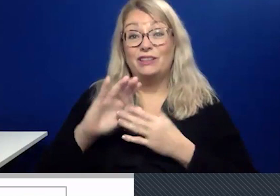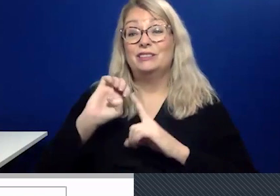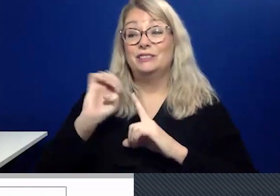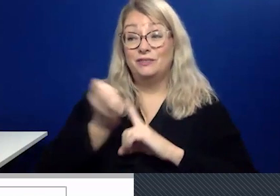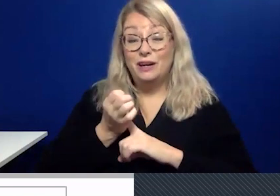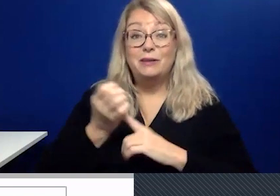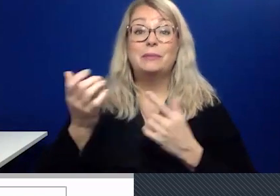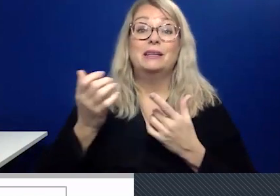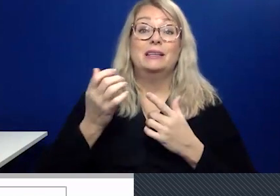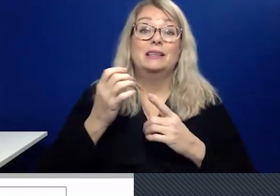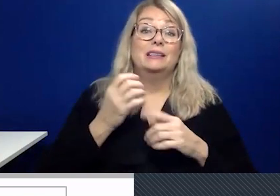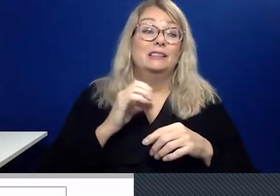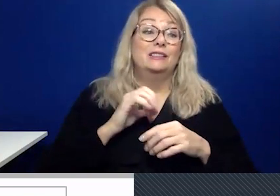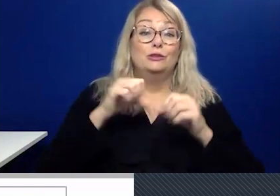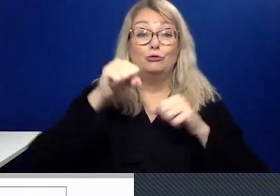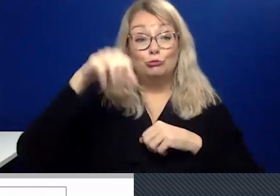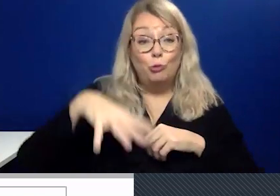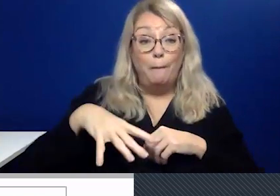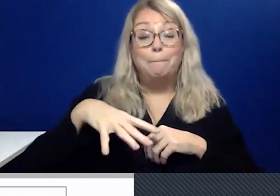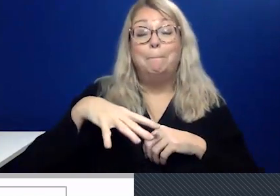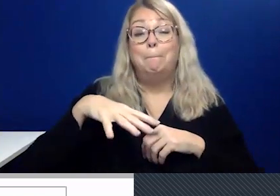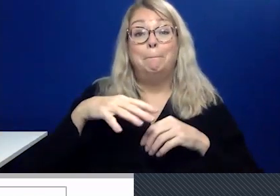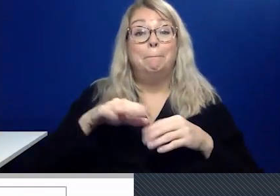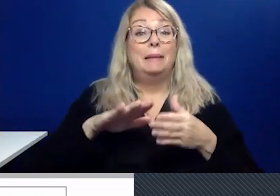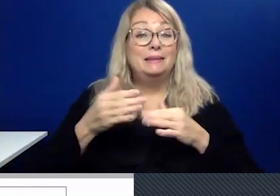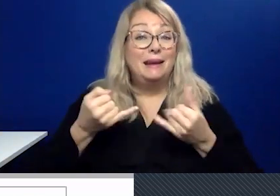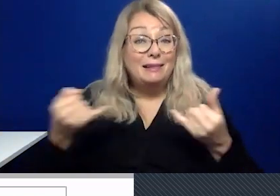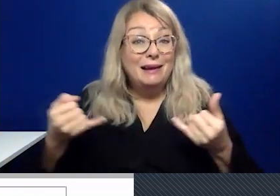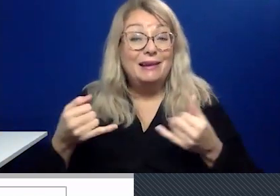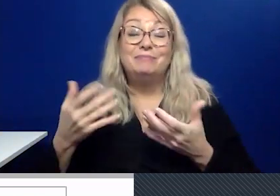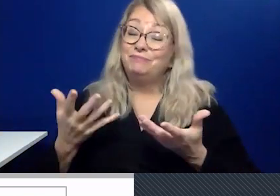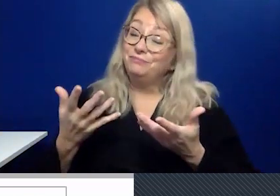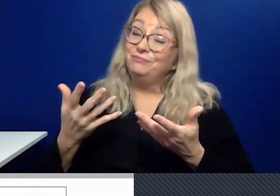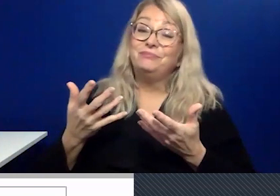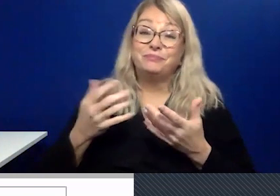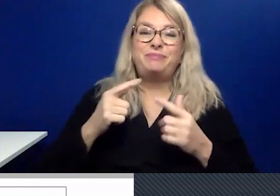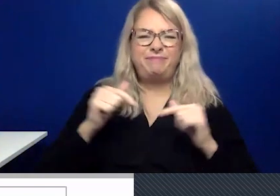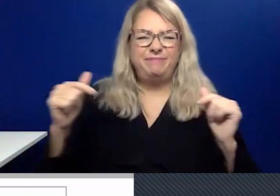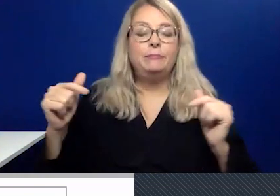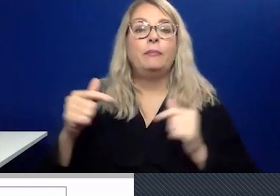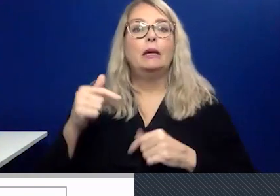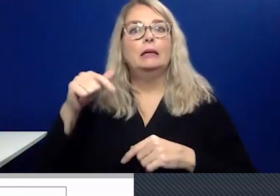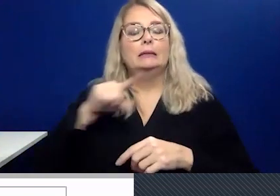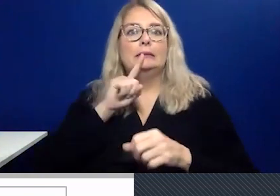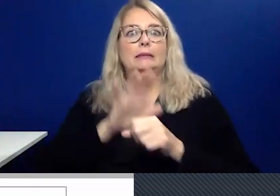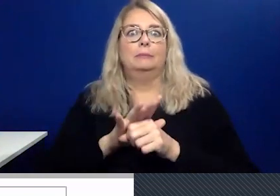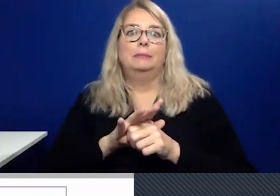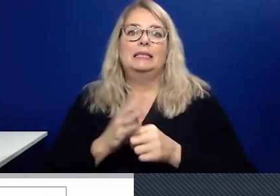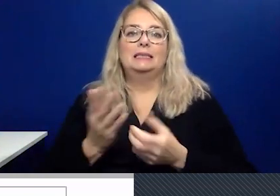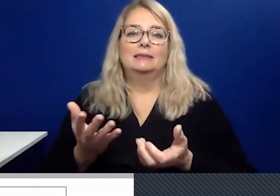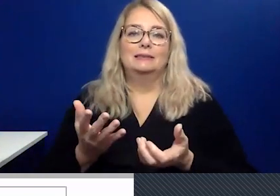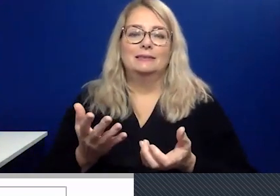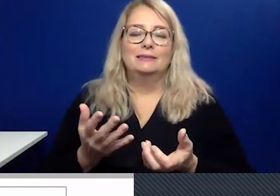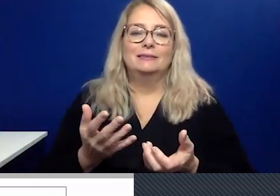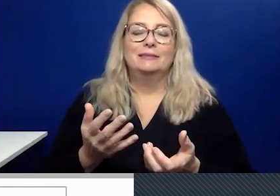deadline, there's withdrawal dates, there's all these different things. So really orienting them to, this is a commitment that you're making.